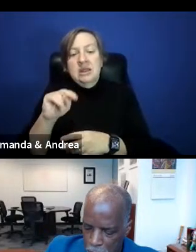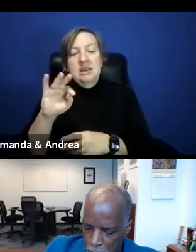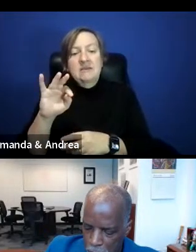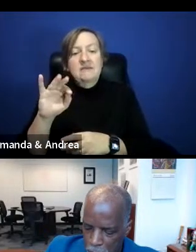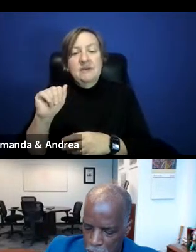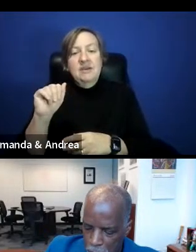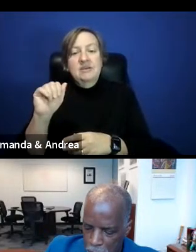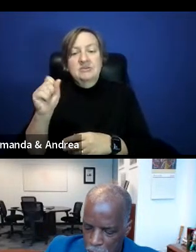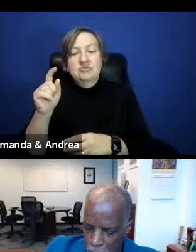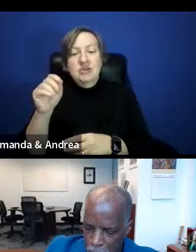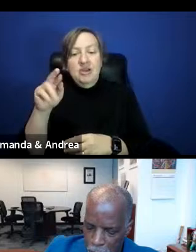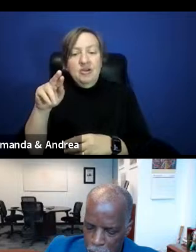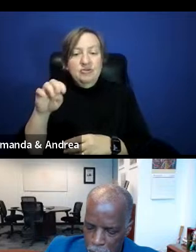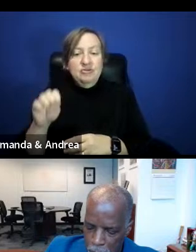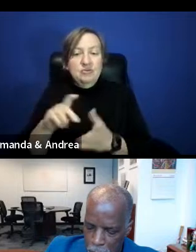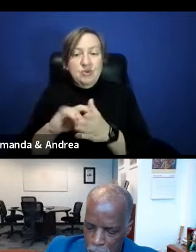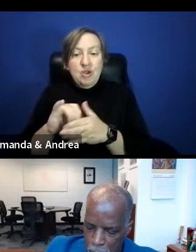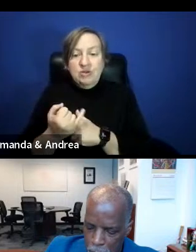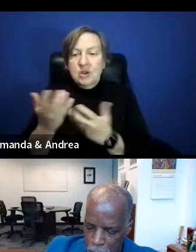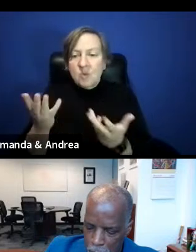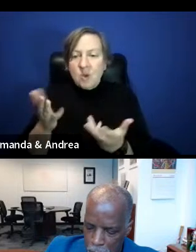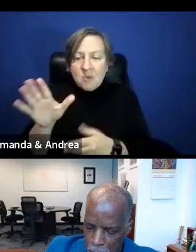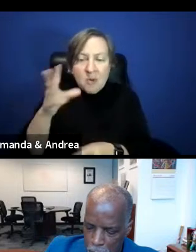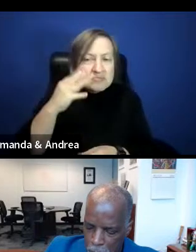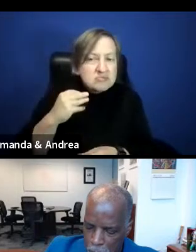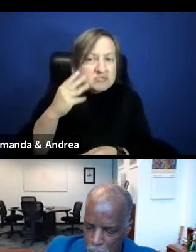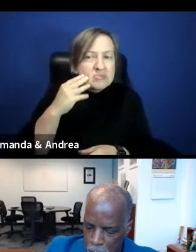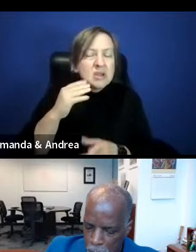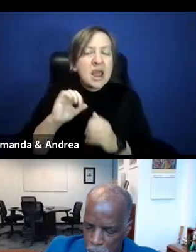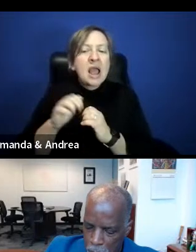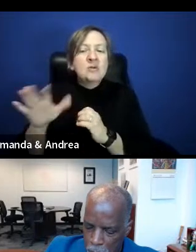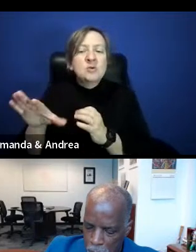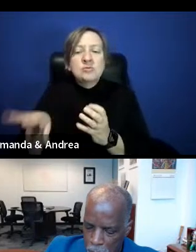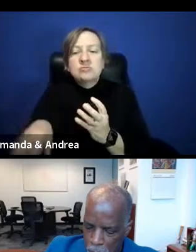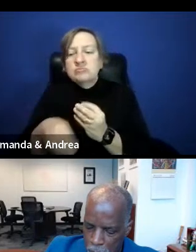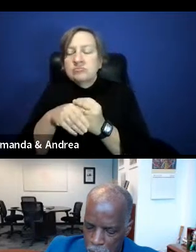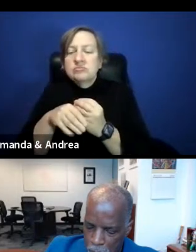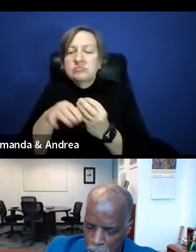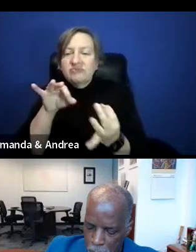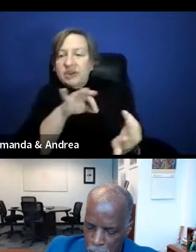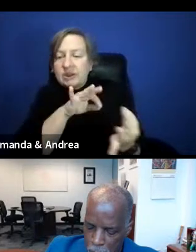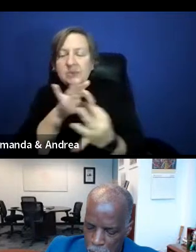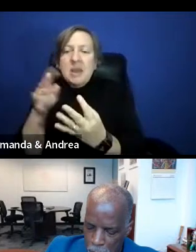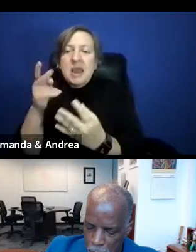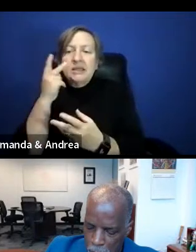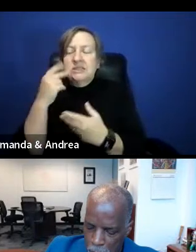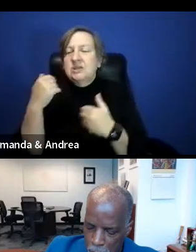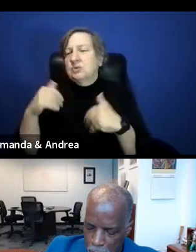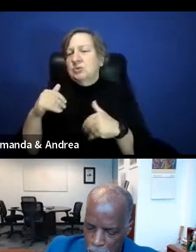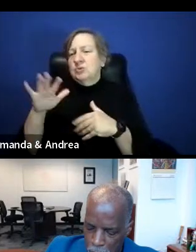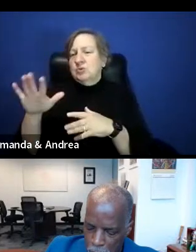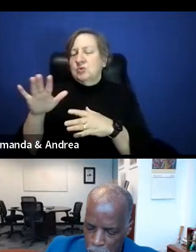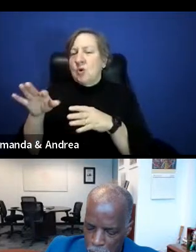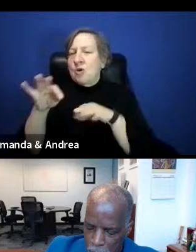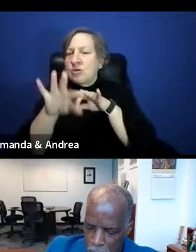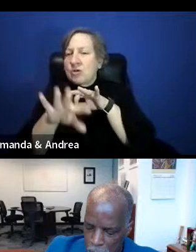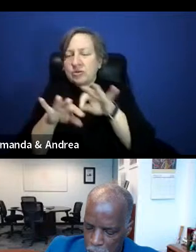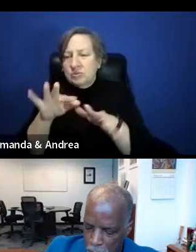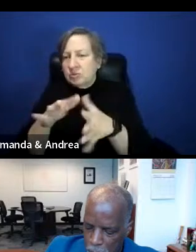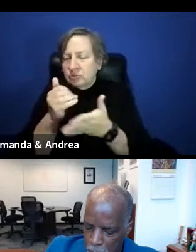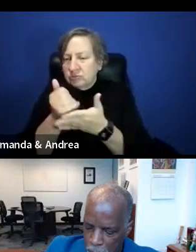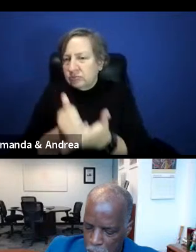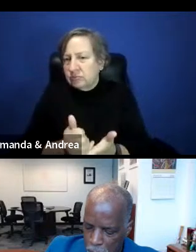your experiences have been in terms of being able to contribute input and seeing the impact of those contributions.